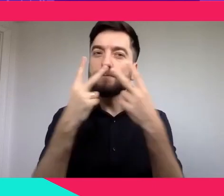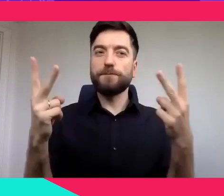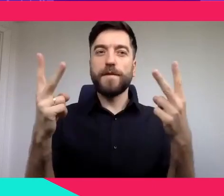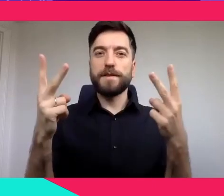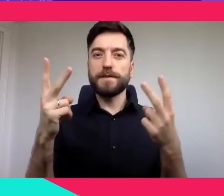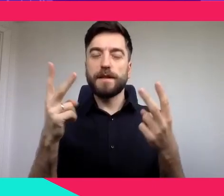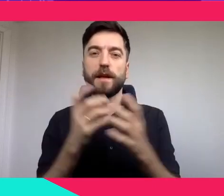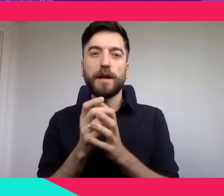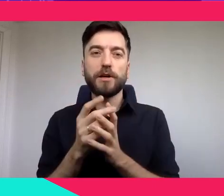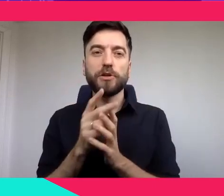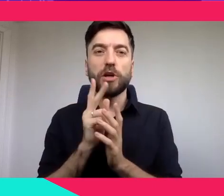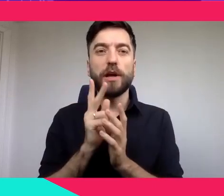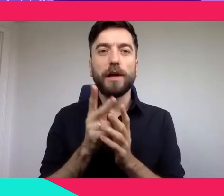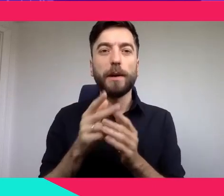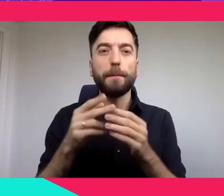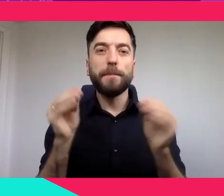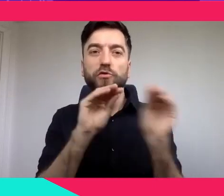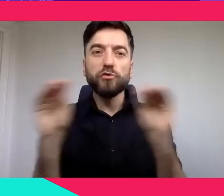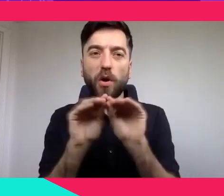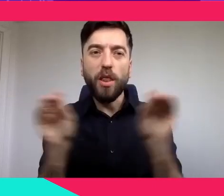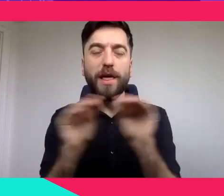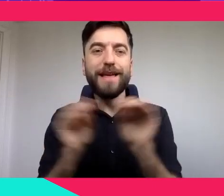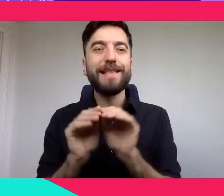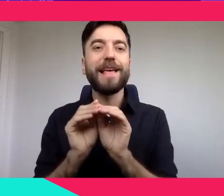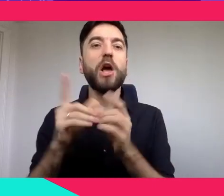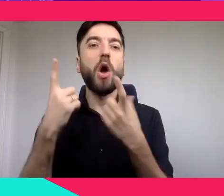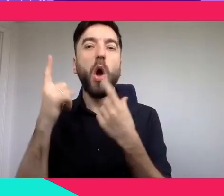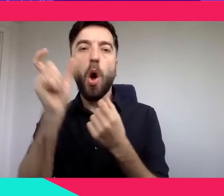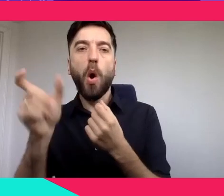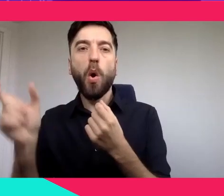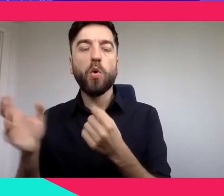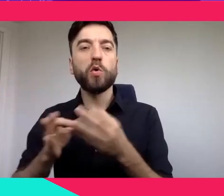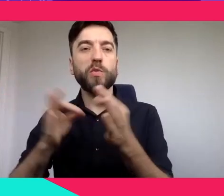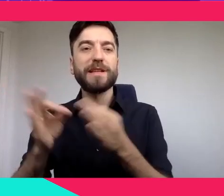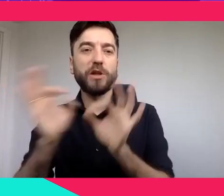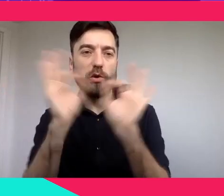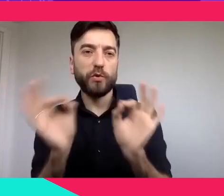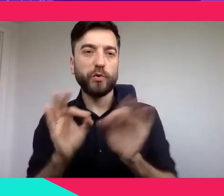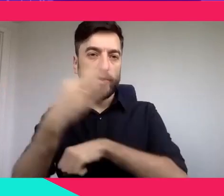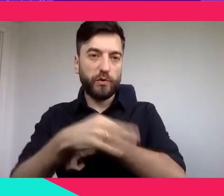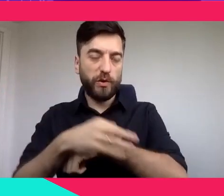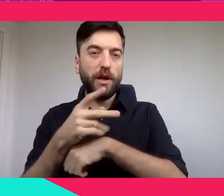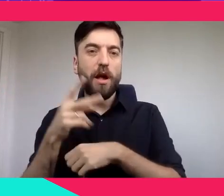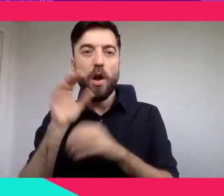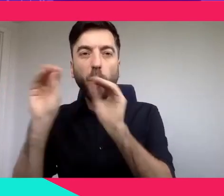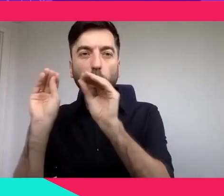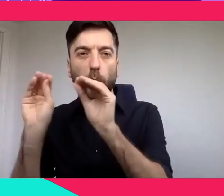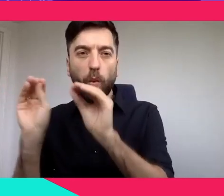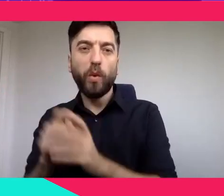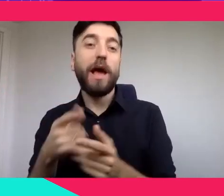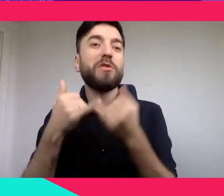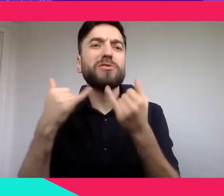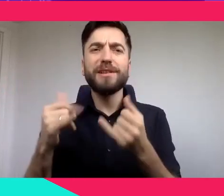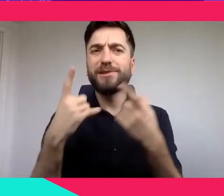historians, what to look for in artworks, but other people with other approaches and